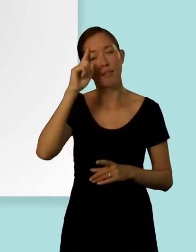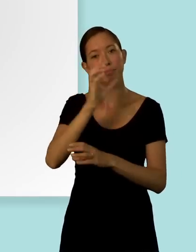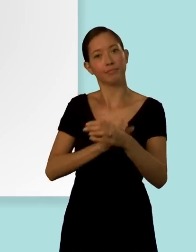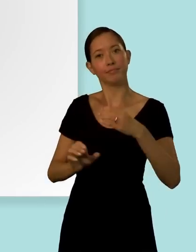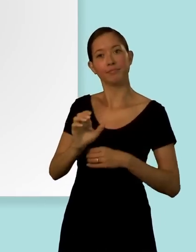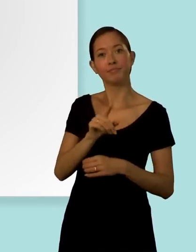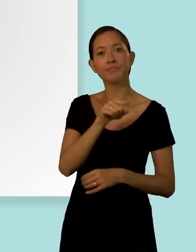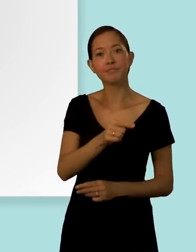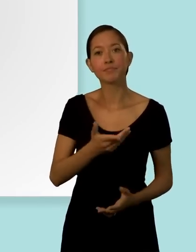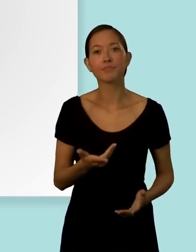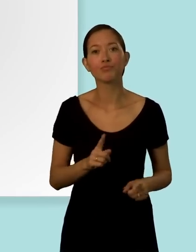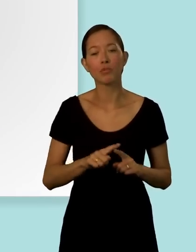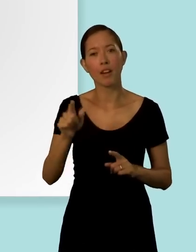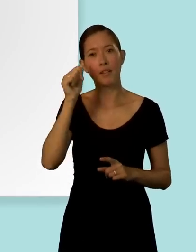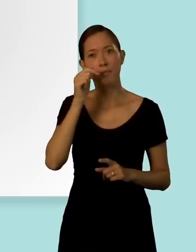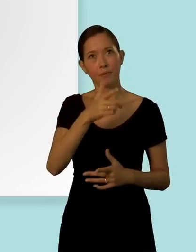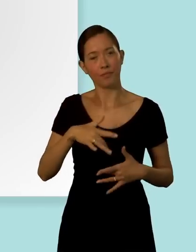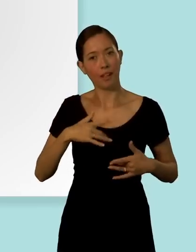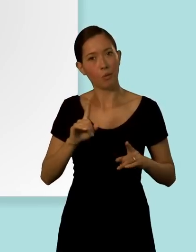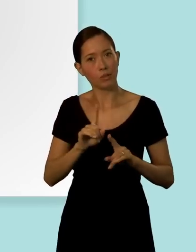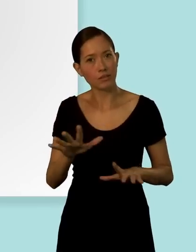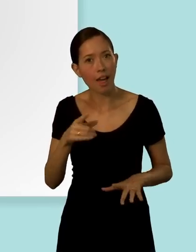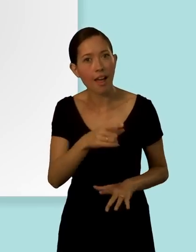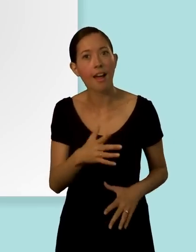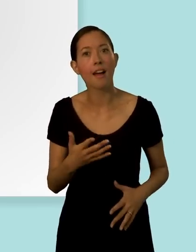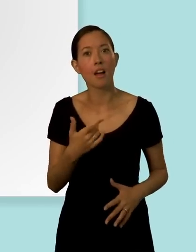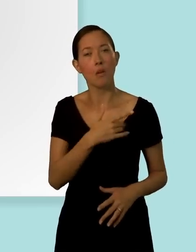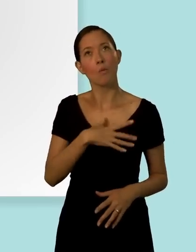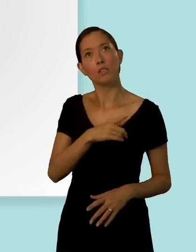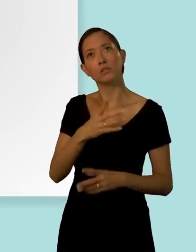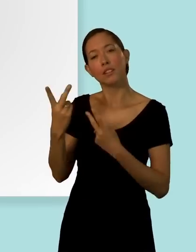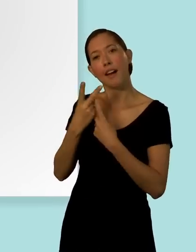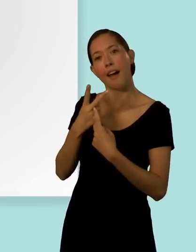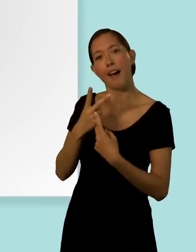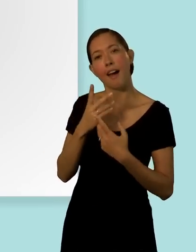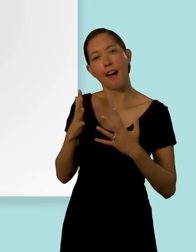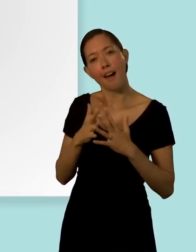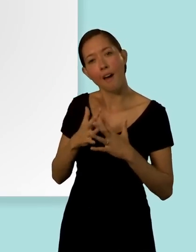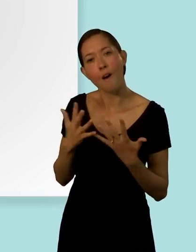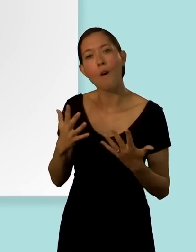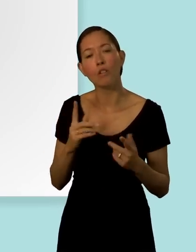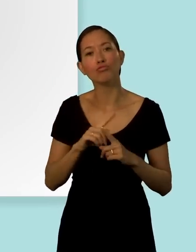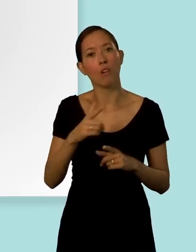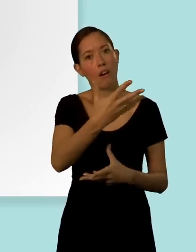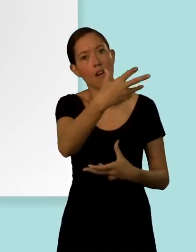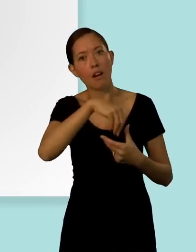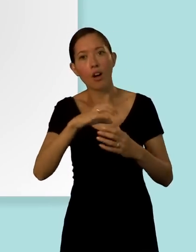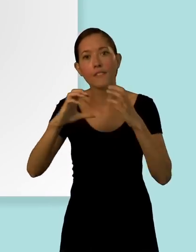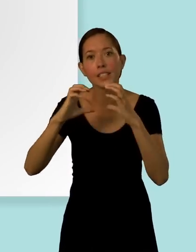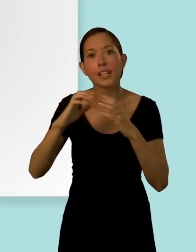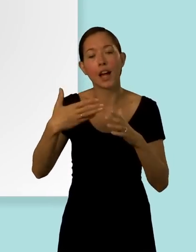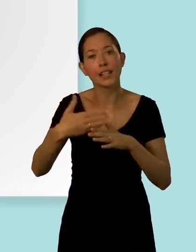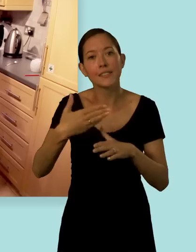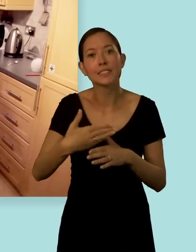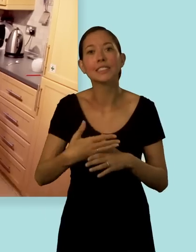things. Put yourself in their shoes. Try to understand how they might be feeling and how they might want to be cared